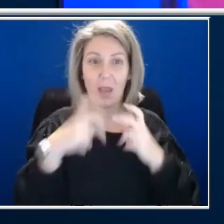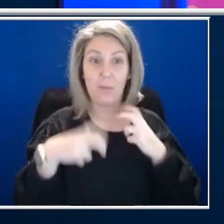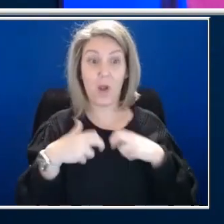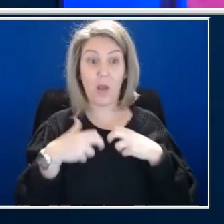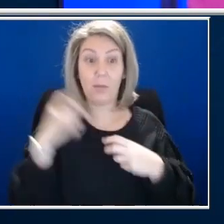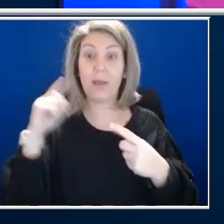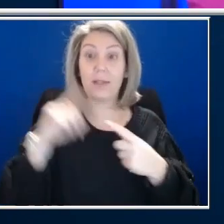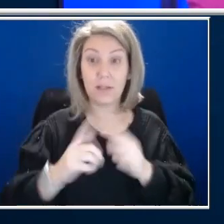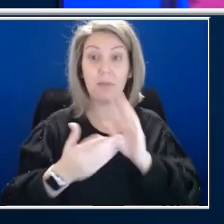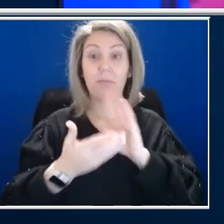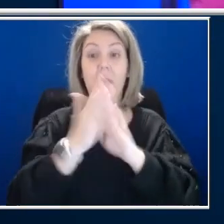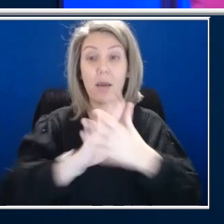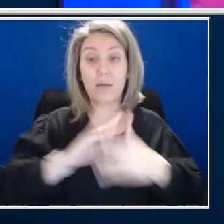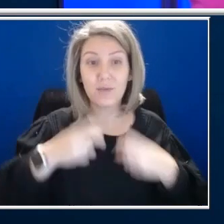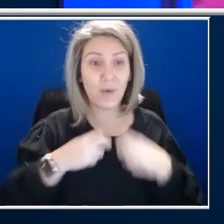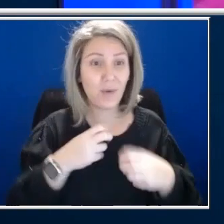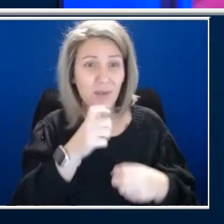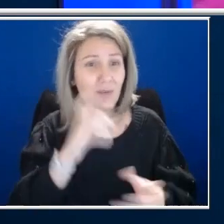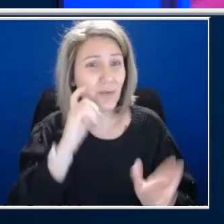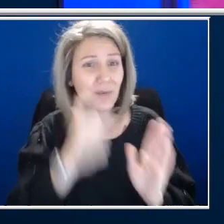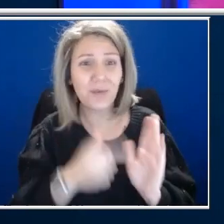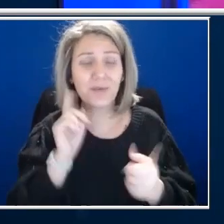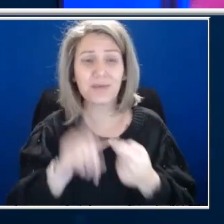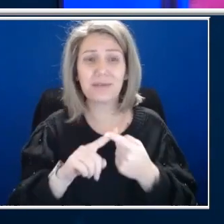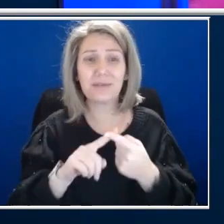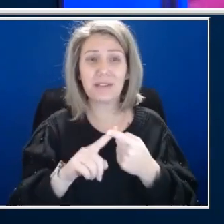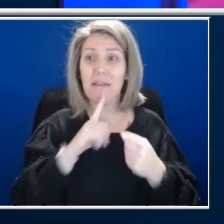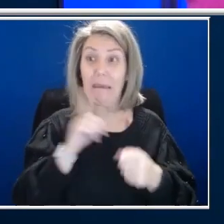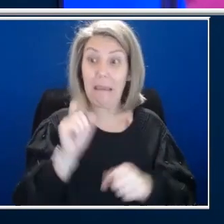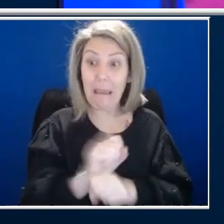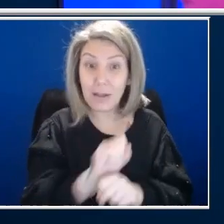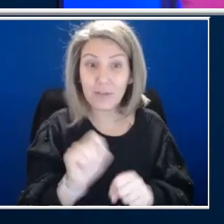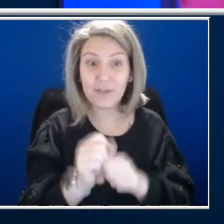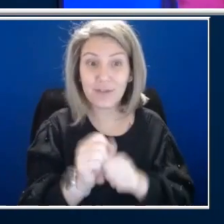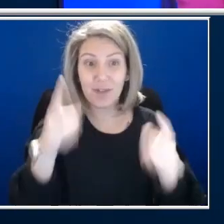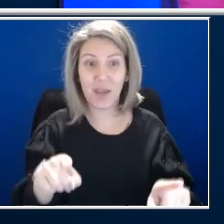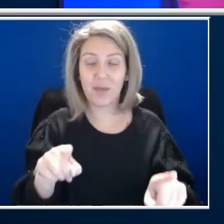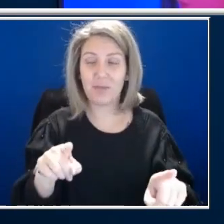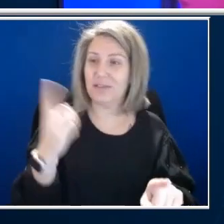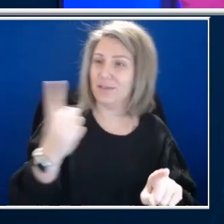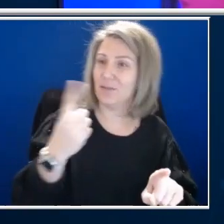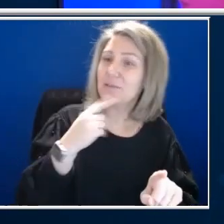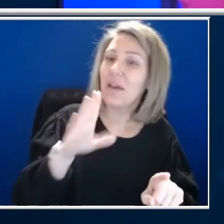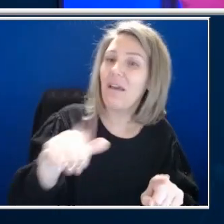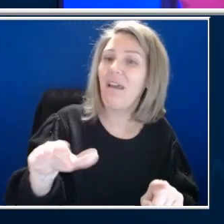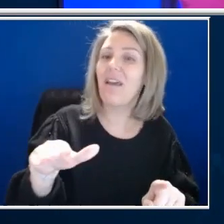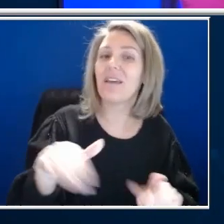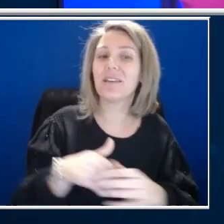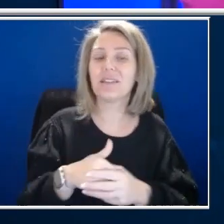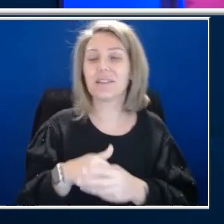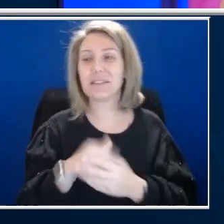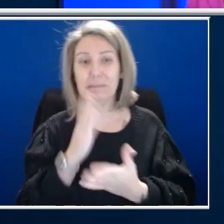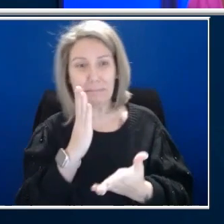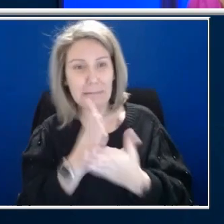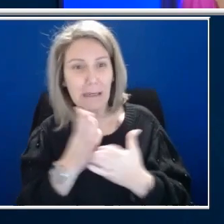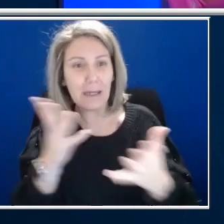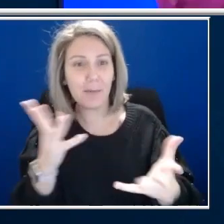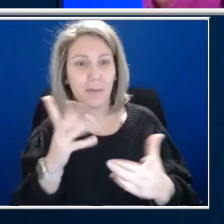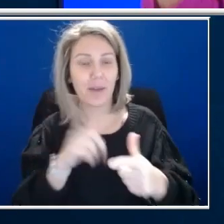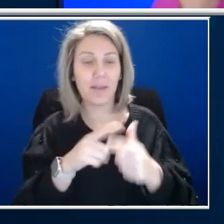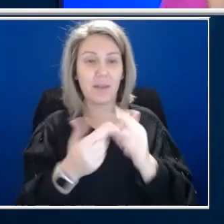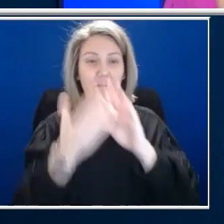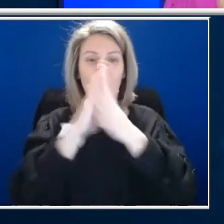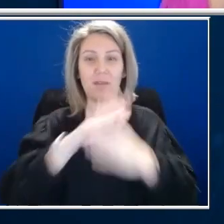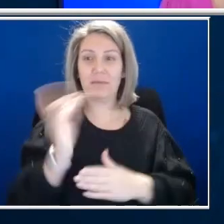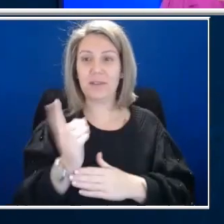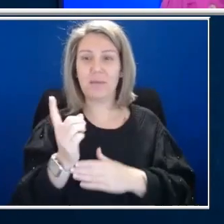And so you don't notice it until it actually happens. But it takes somebody saying, hey, wait a second, pumping the brakes, and then it turns into something, like you said, a minor thing that